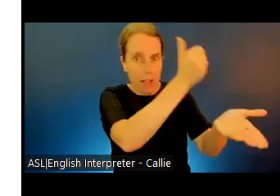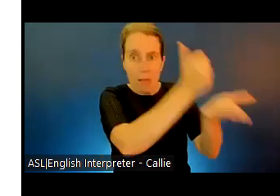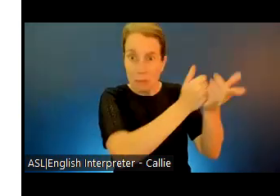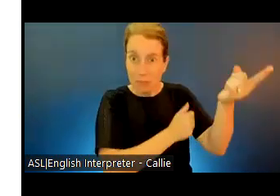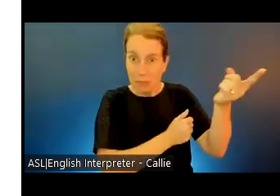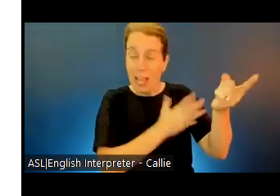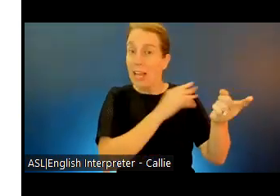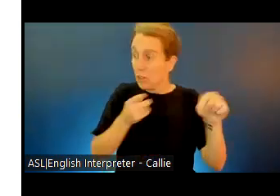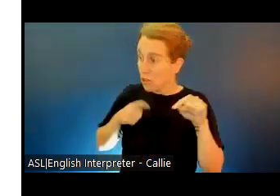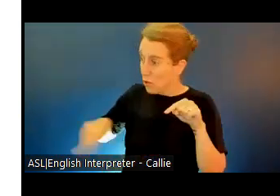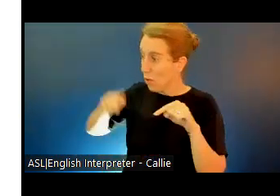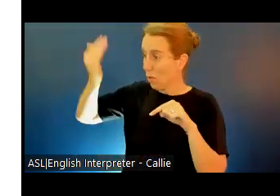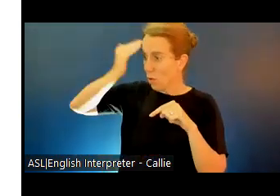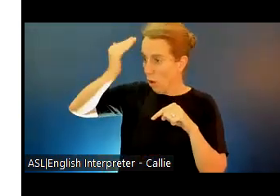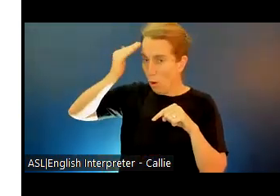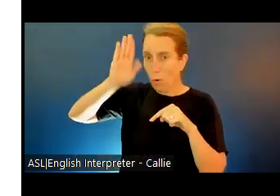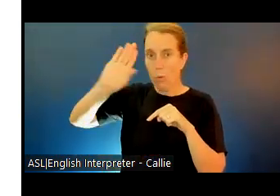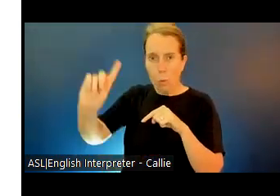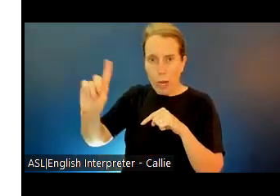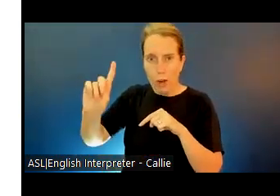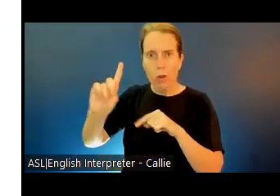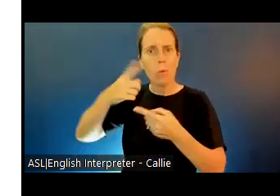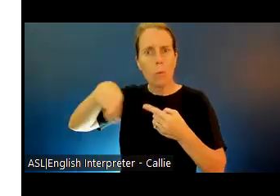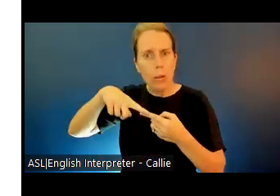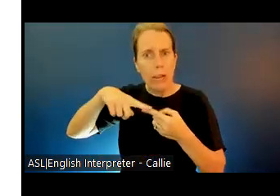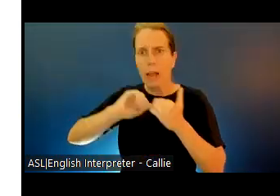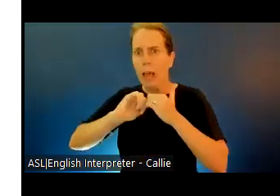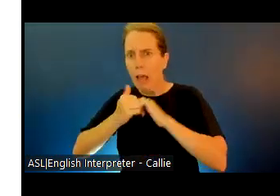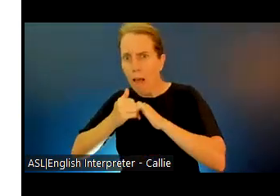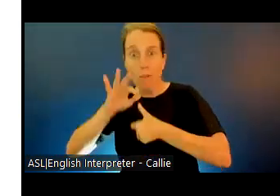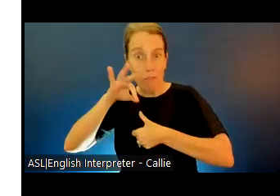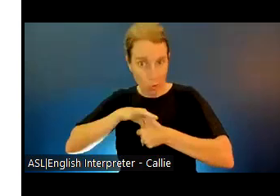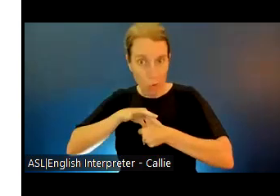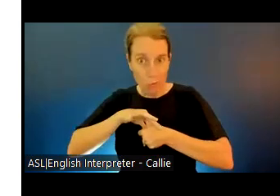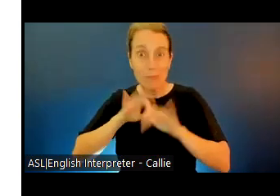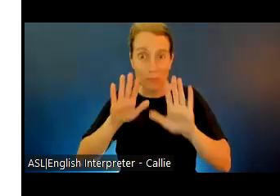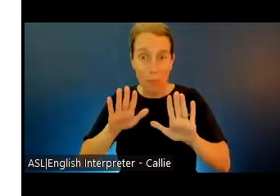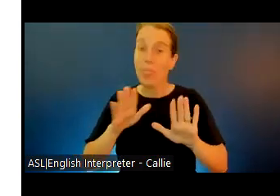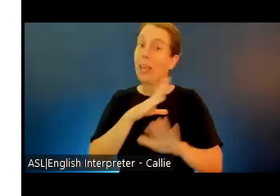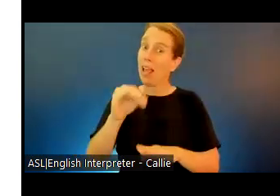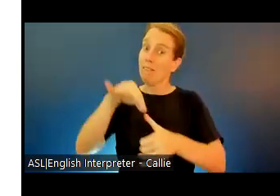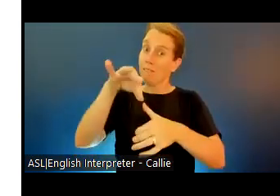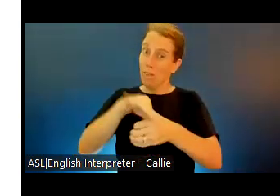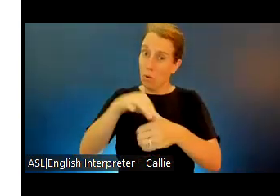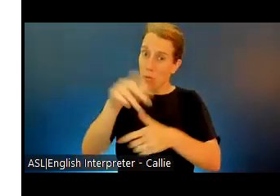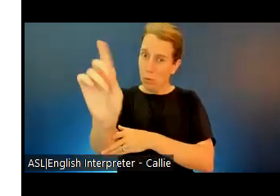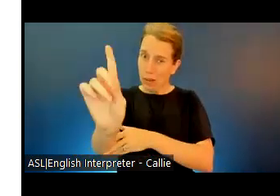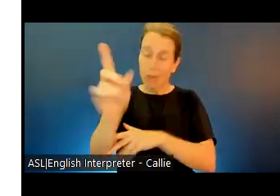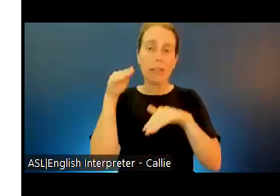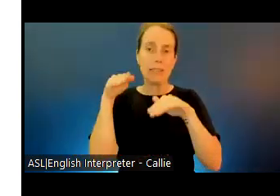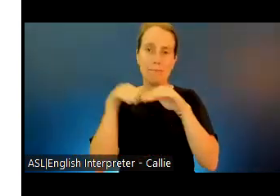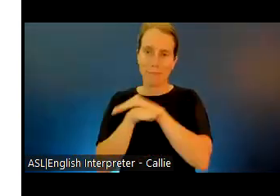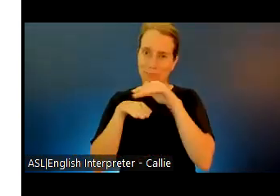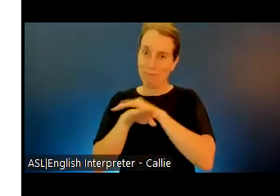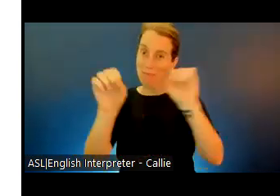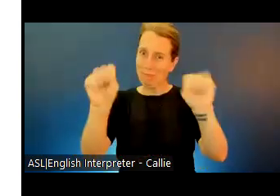where, and how to vote. And a key piece of that vote is making sure that there are accessible voting locations, that everybody can vote,